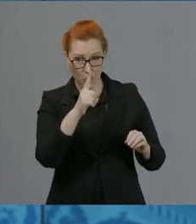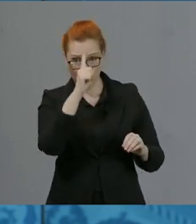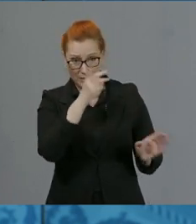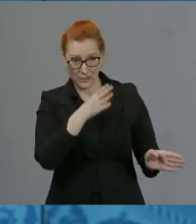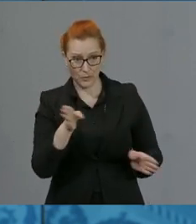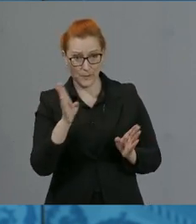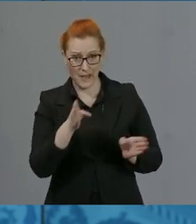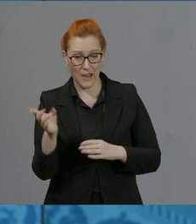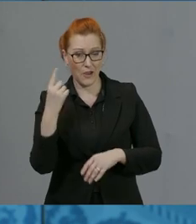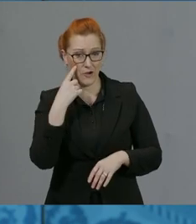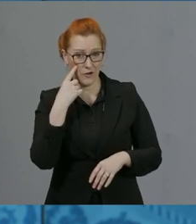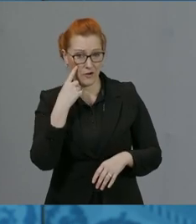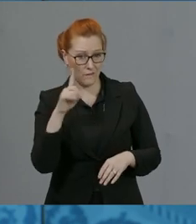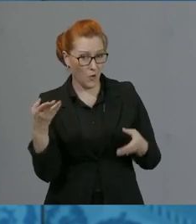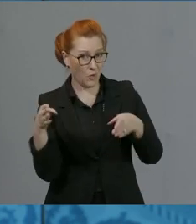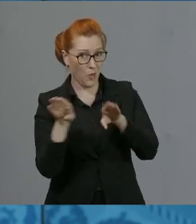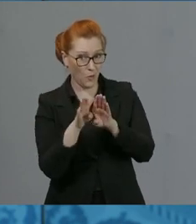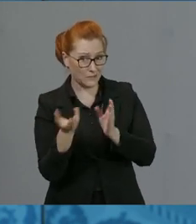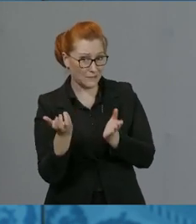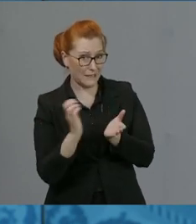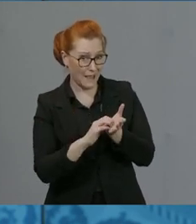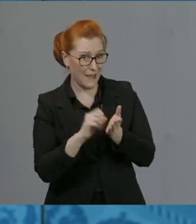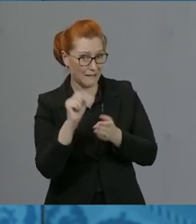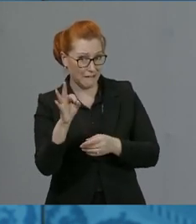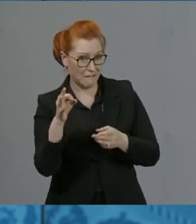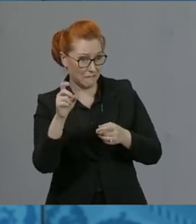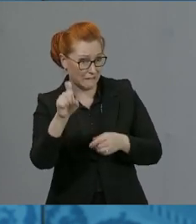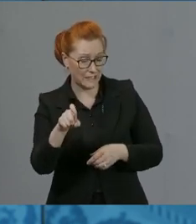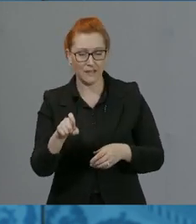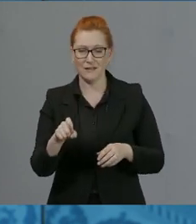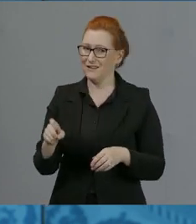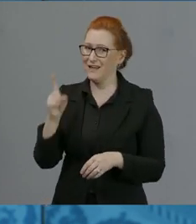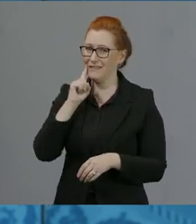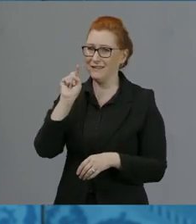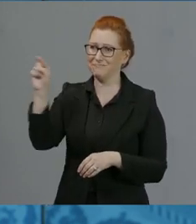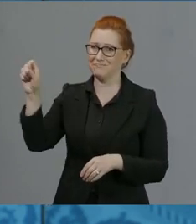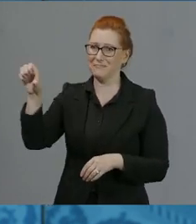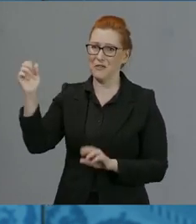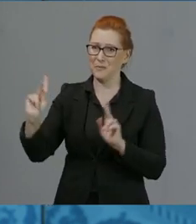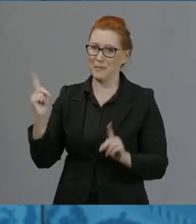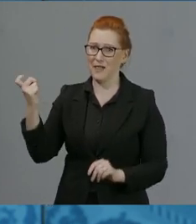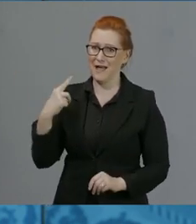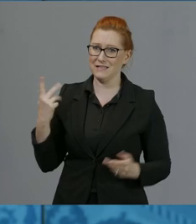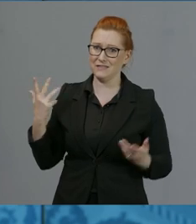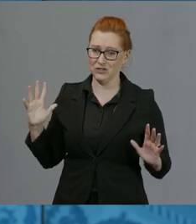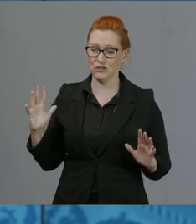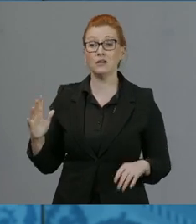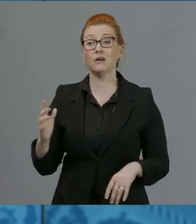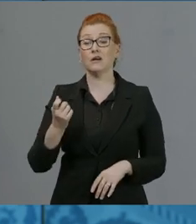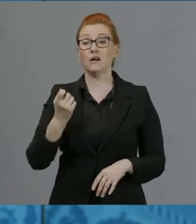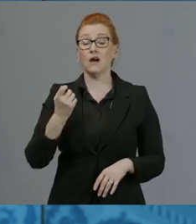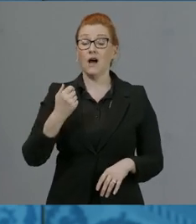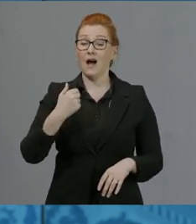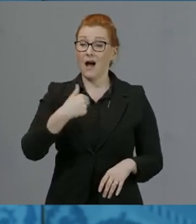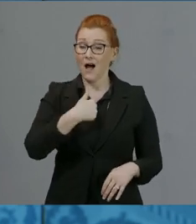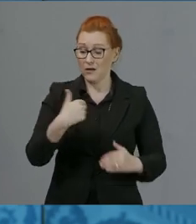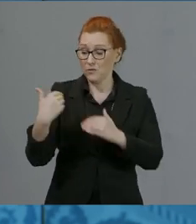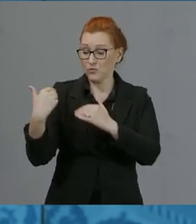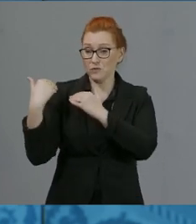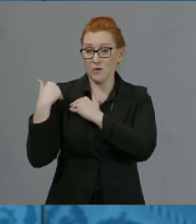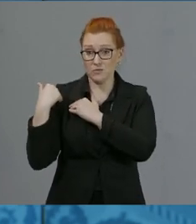I believe this question's been asked and answered several times. I take the responsibility